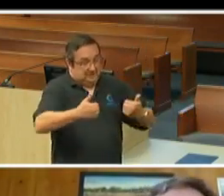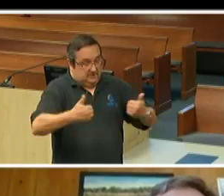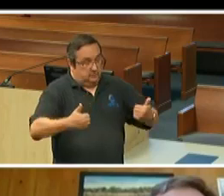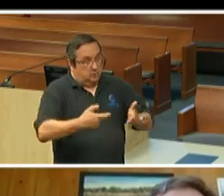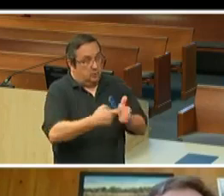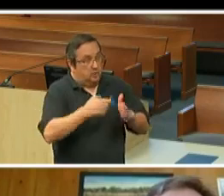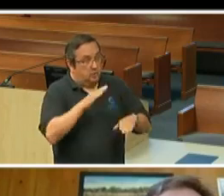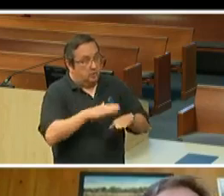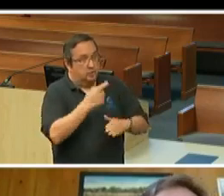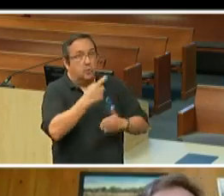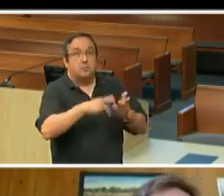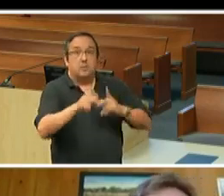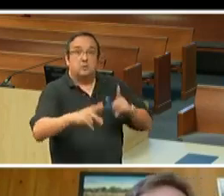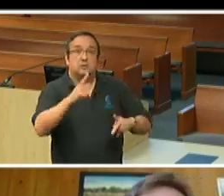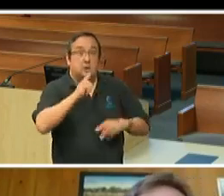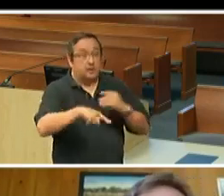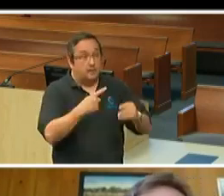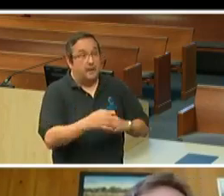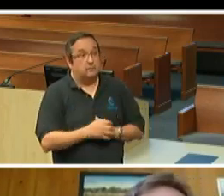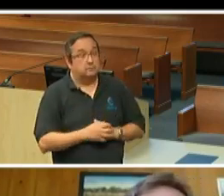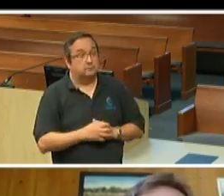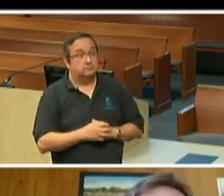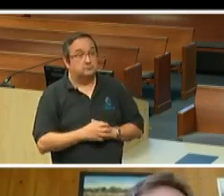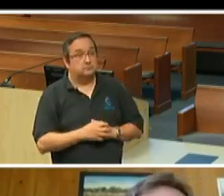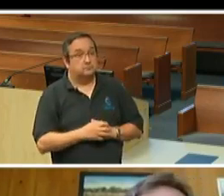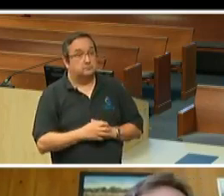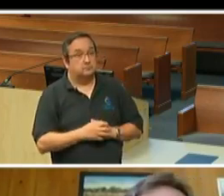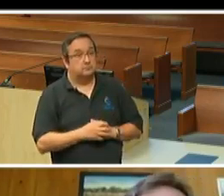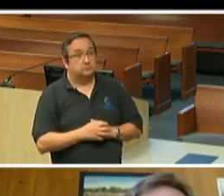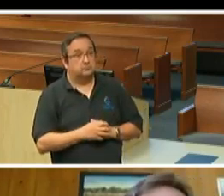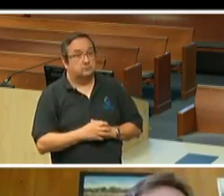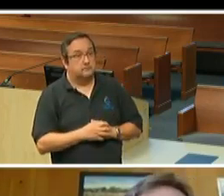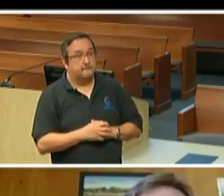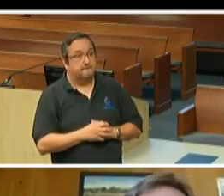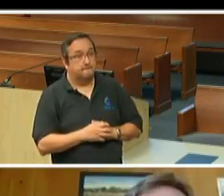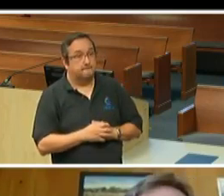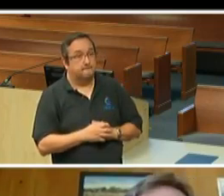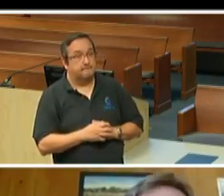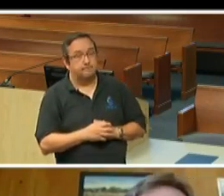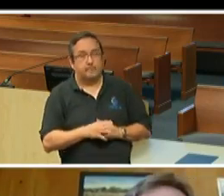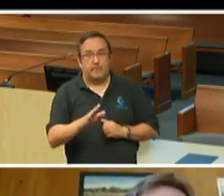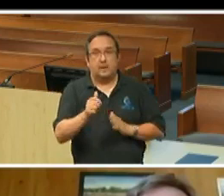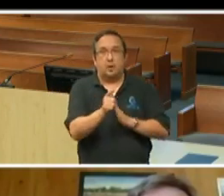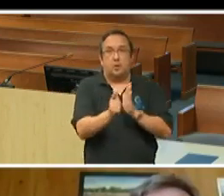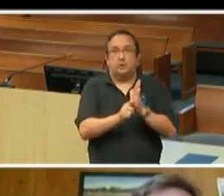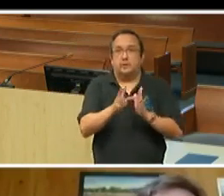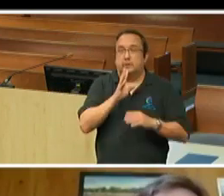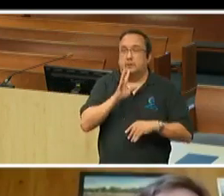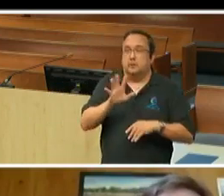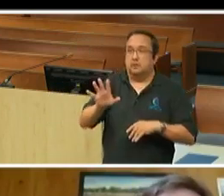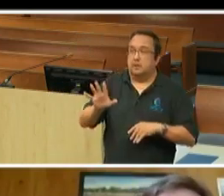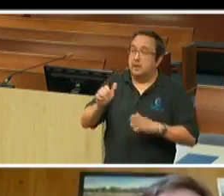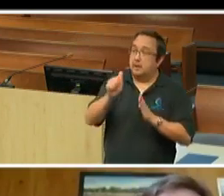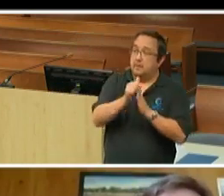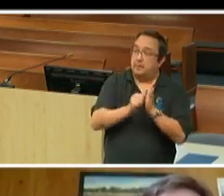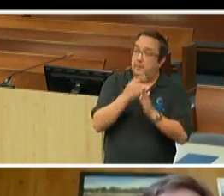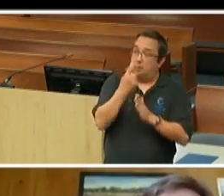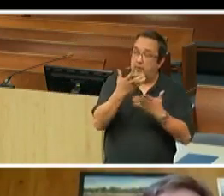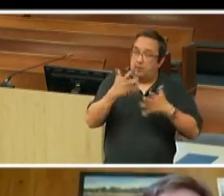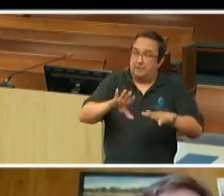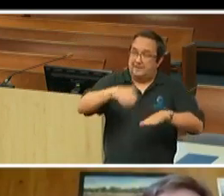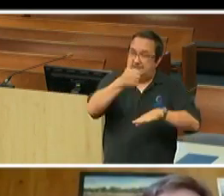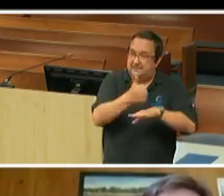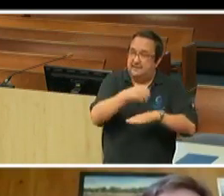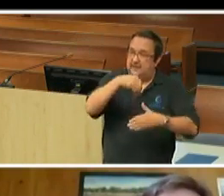on the basis of what people are talking about. Right. So Amendment 1 is the amendment that's already gone